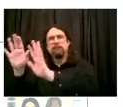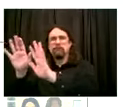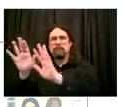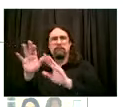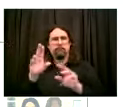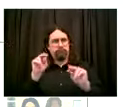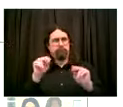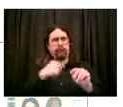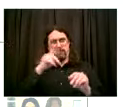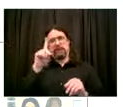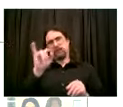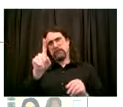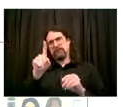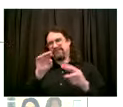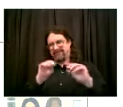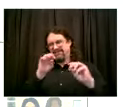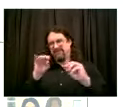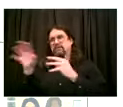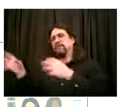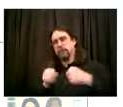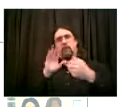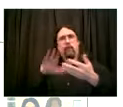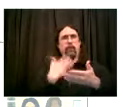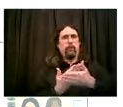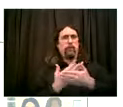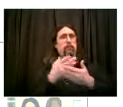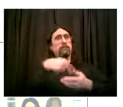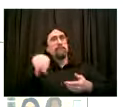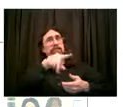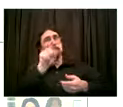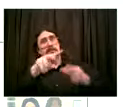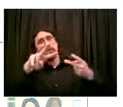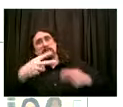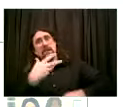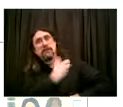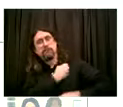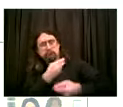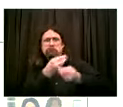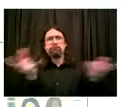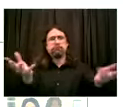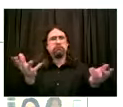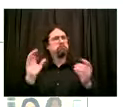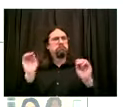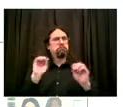first dose appointments. Unfortunately, we would have liked to have done more first dose